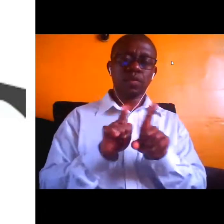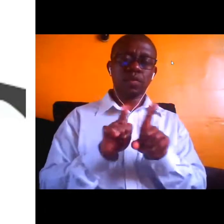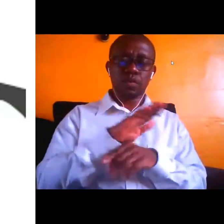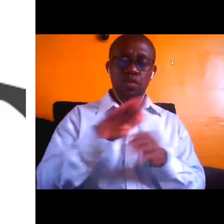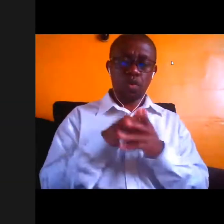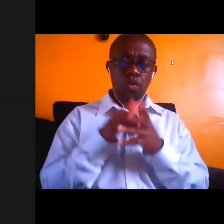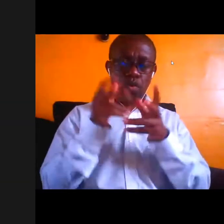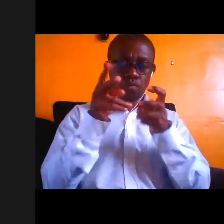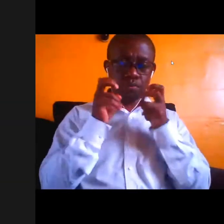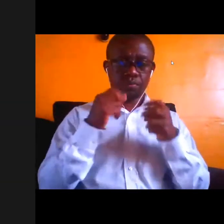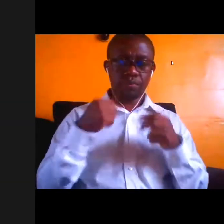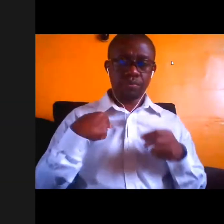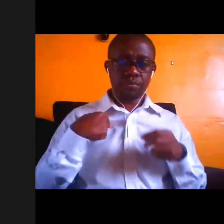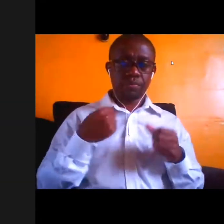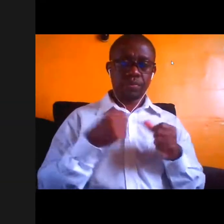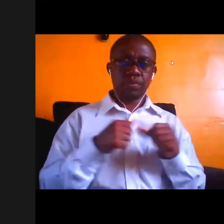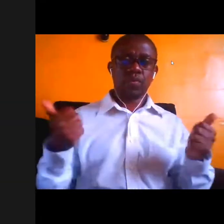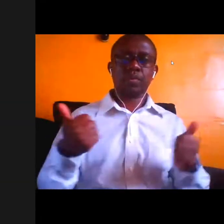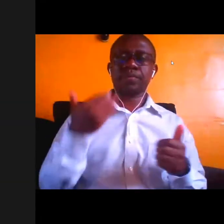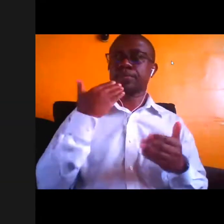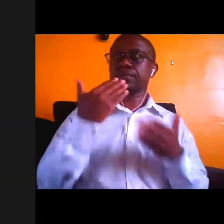much.